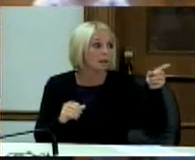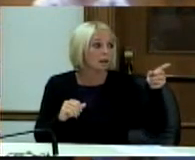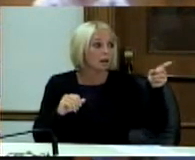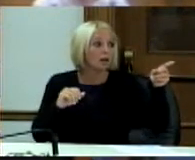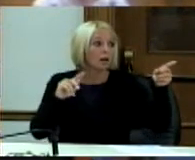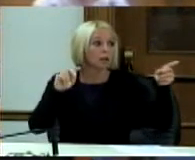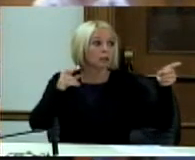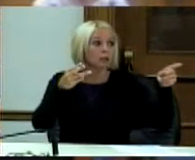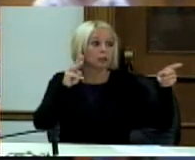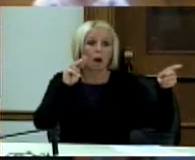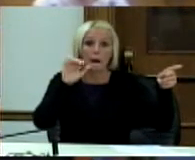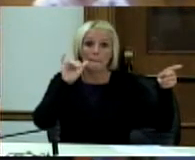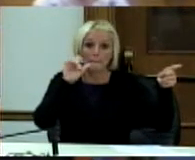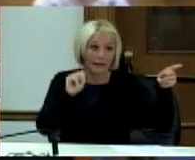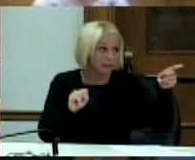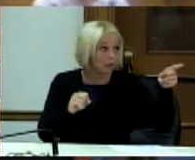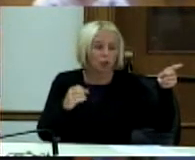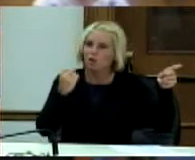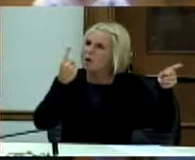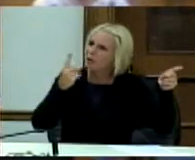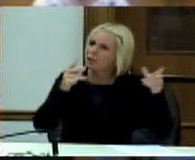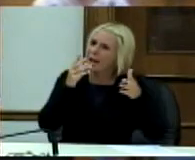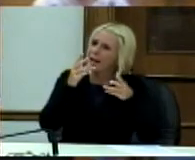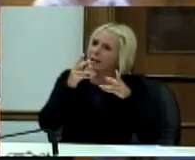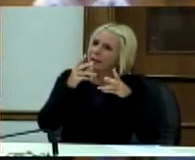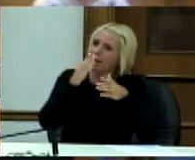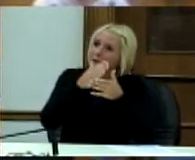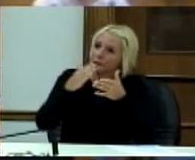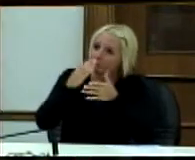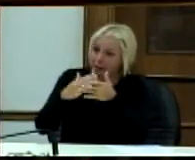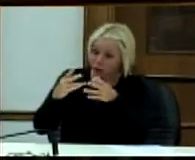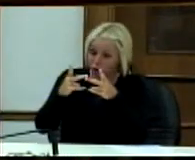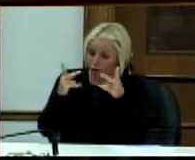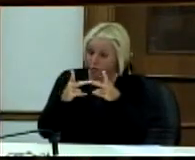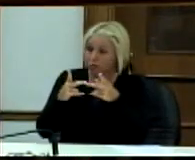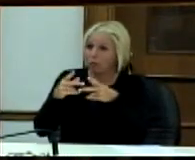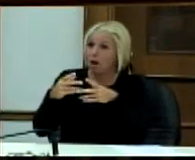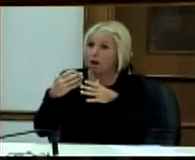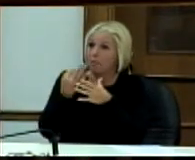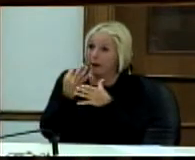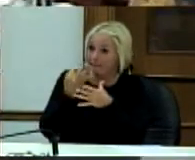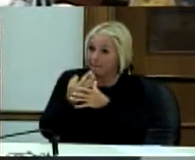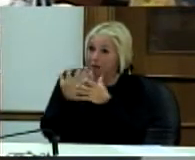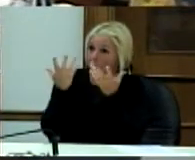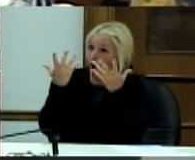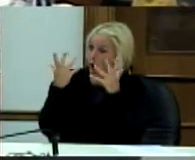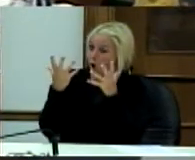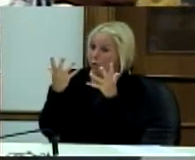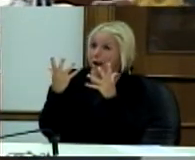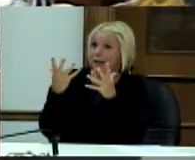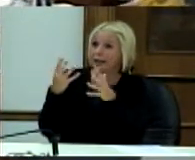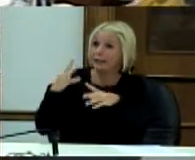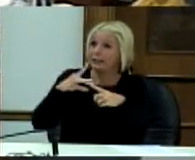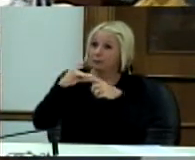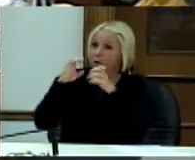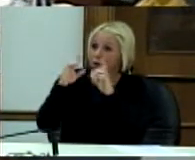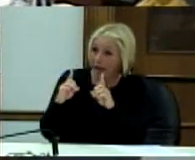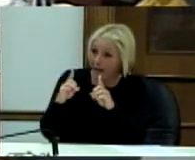Did I understand you to say that these positions are being funded out of already existing special